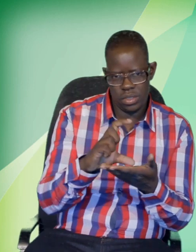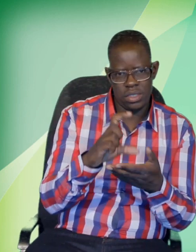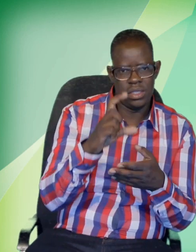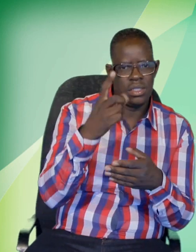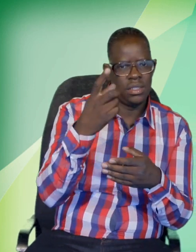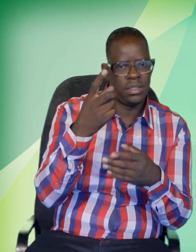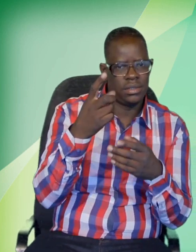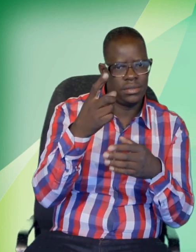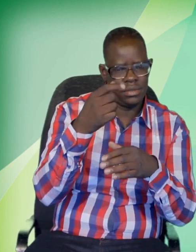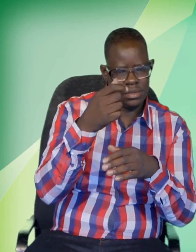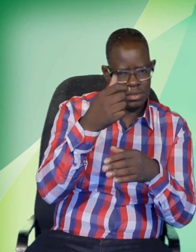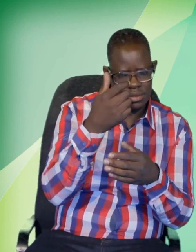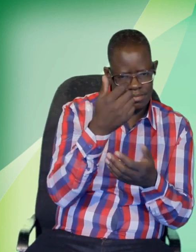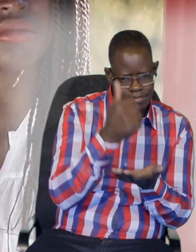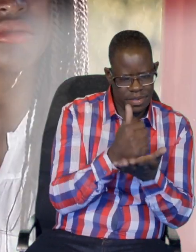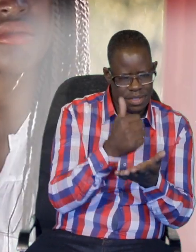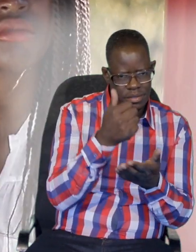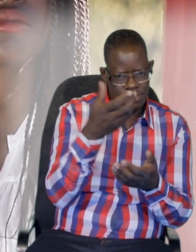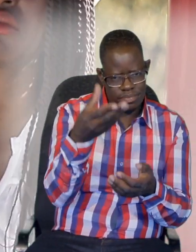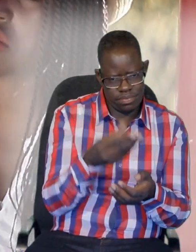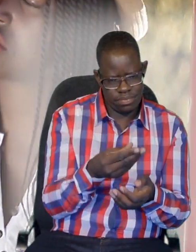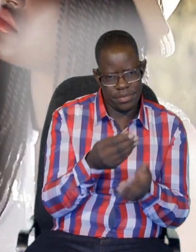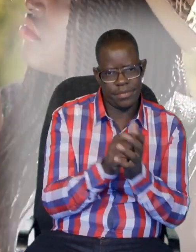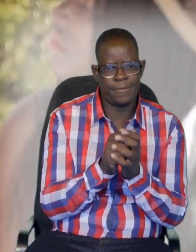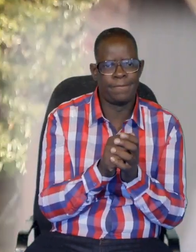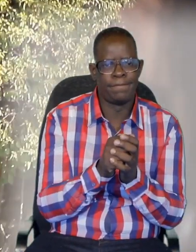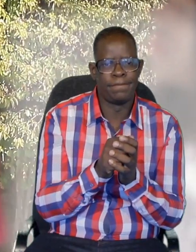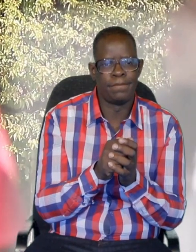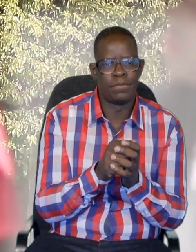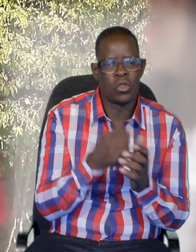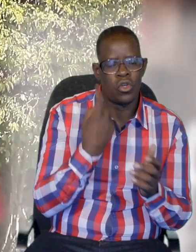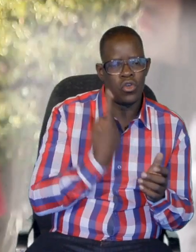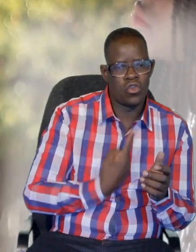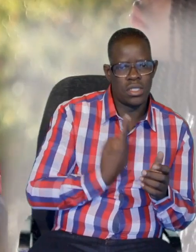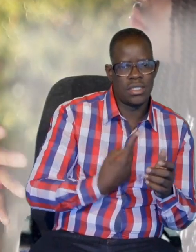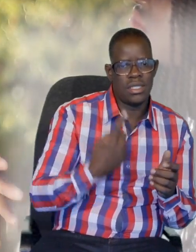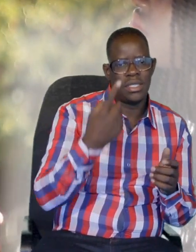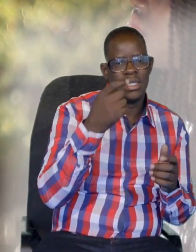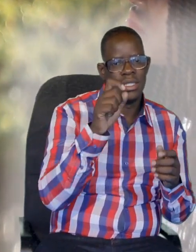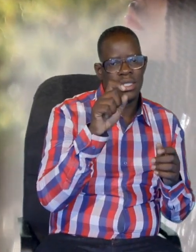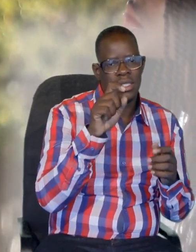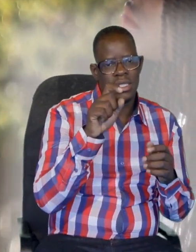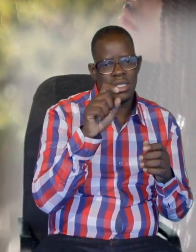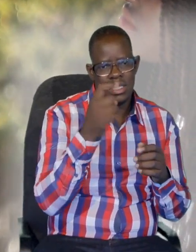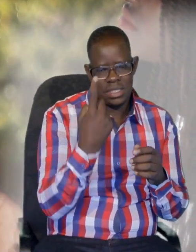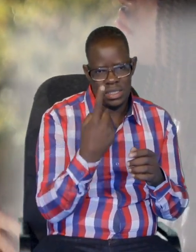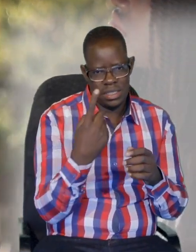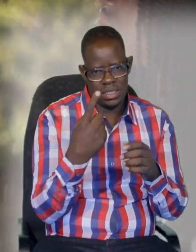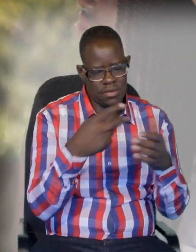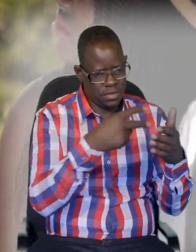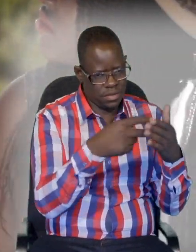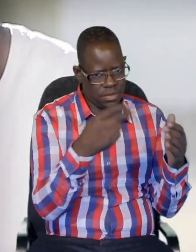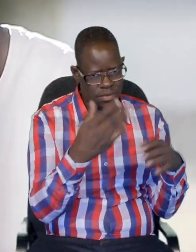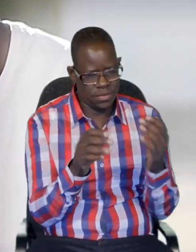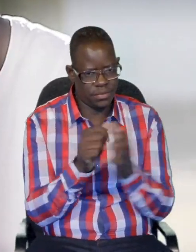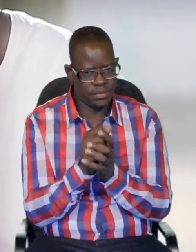creditors, bank overdraft. And owner's equity is the amount of money that's left when liabilities are deducted from